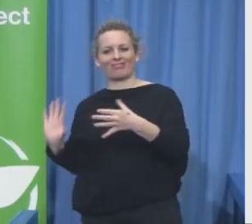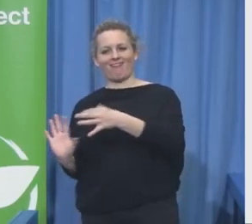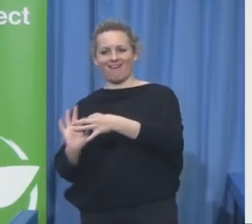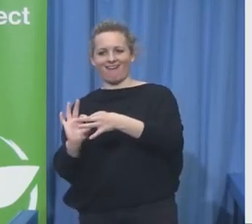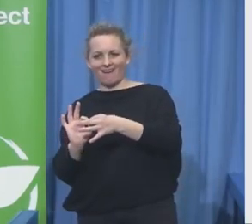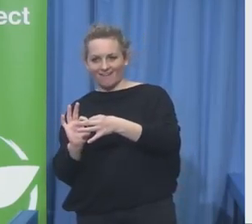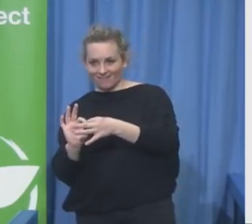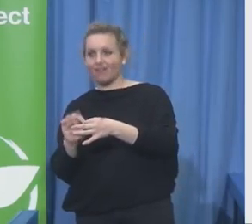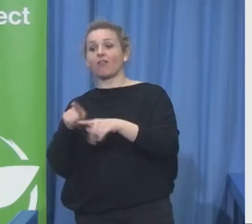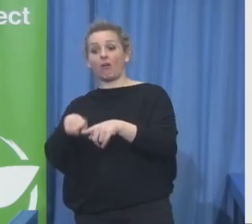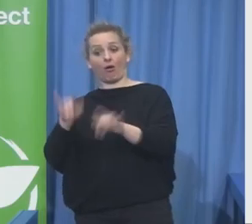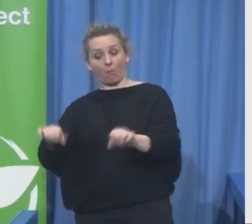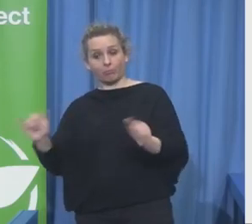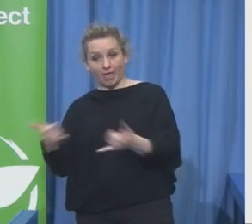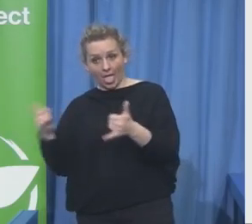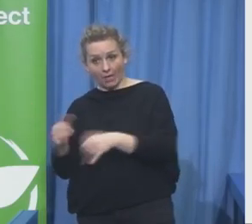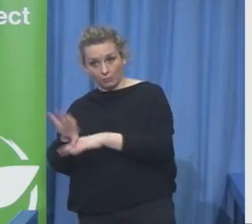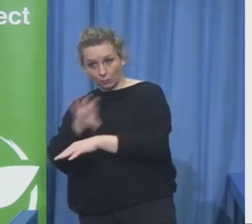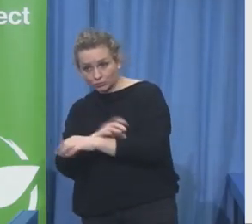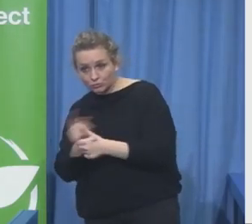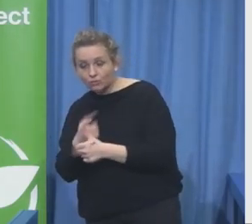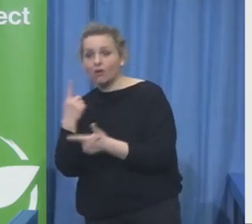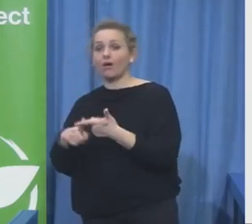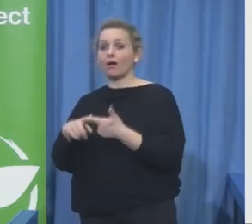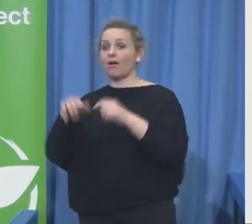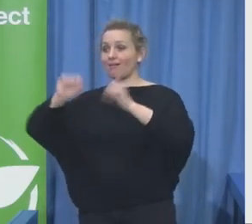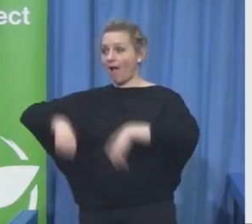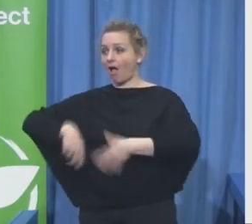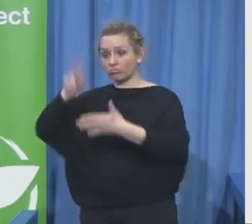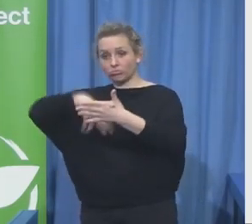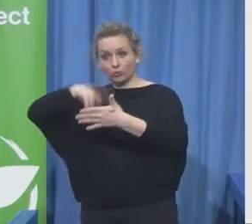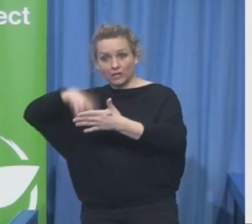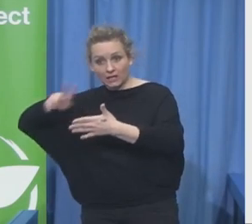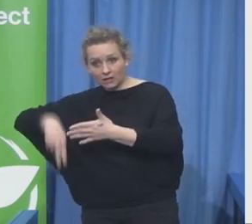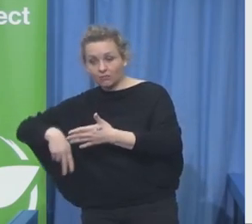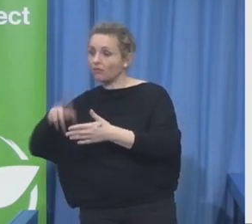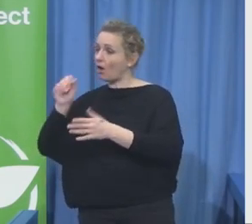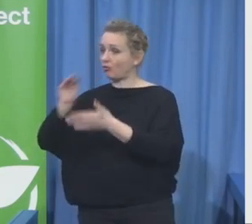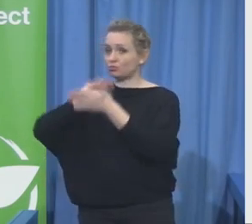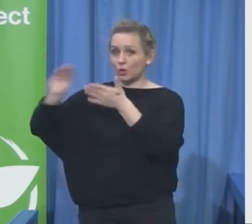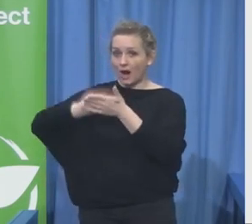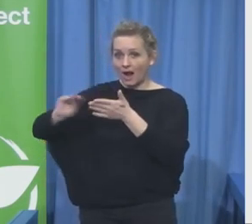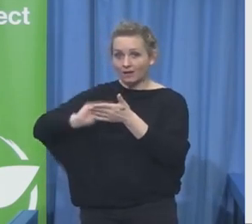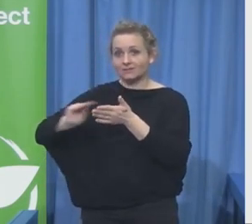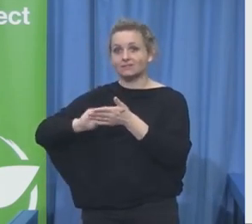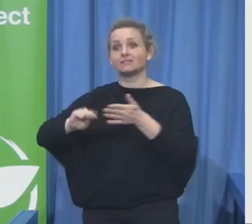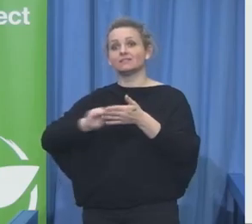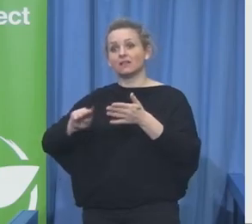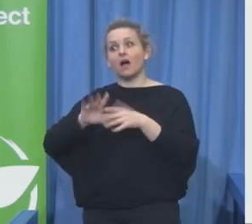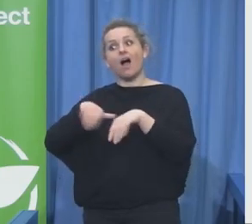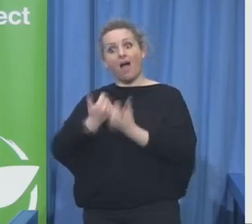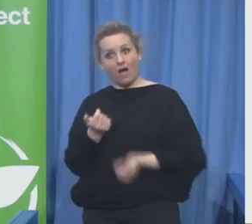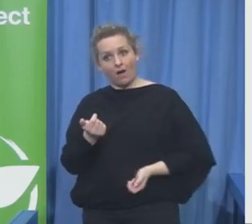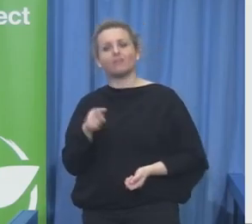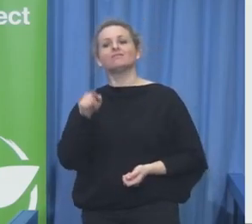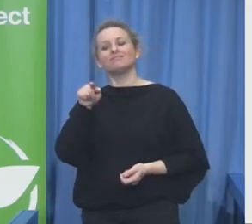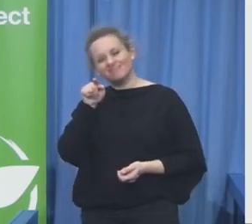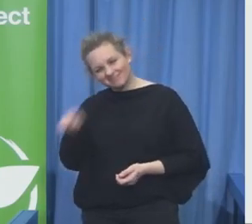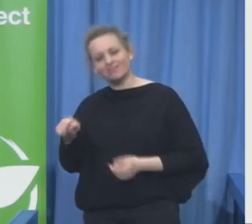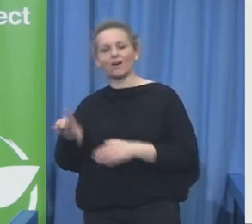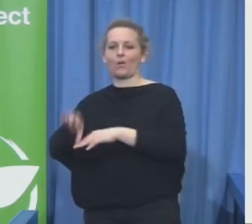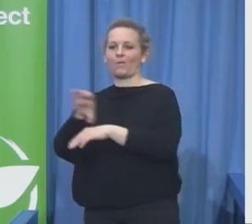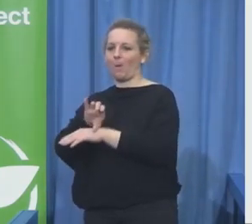cerebral palsy fully literate. She's got there fully literate because technology was given as an intervention early in